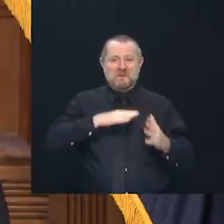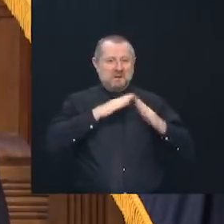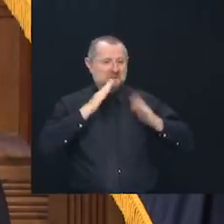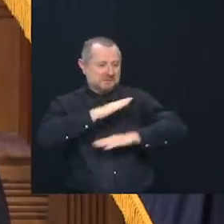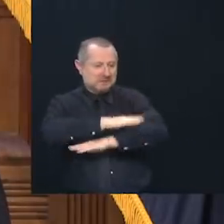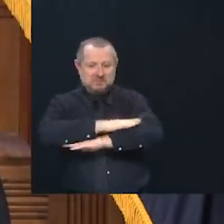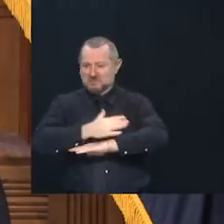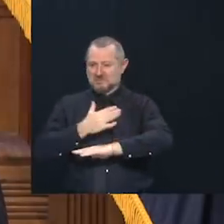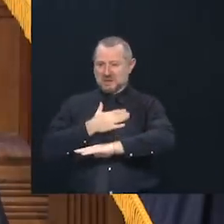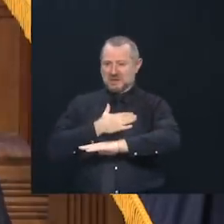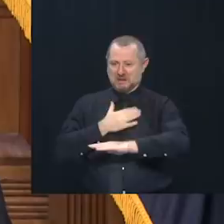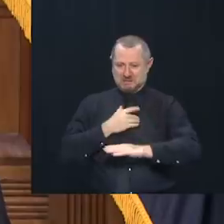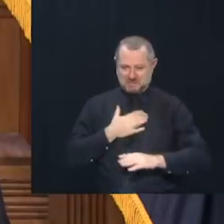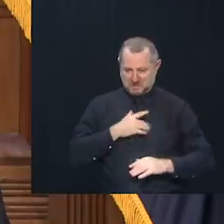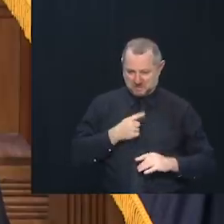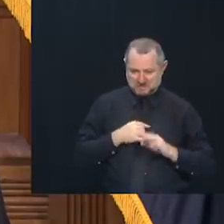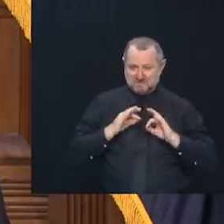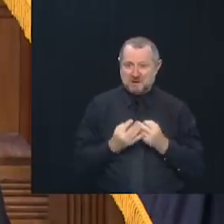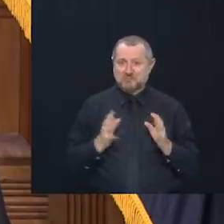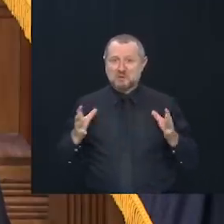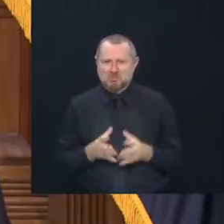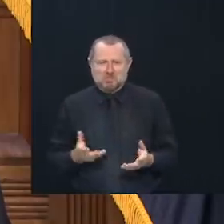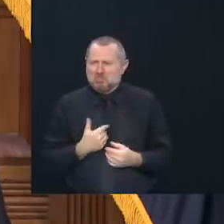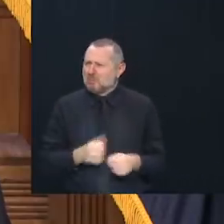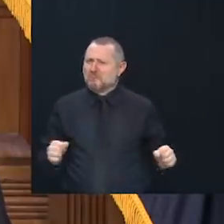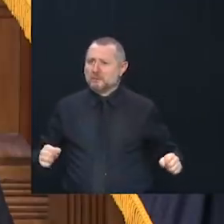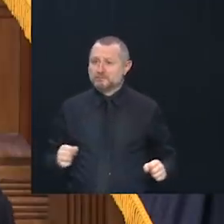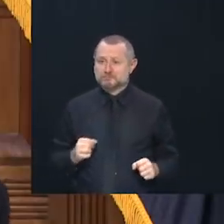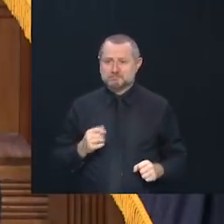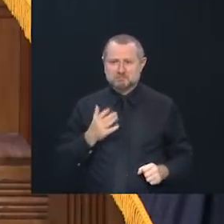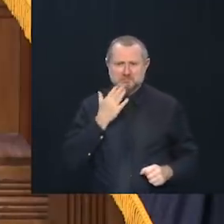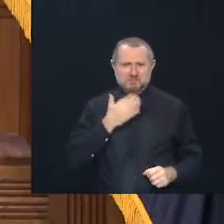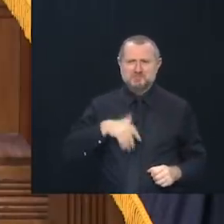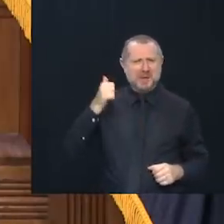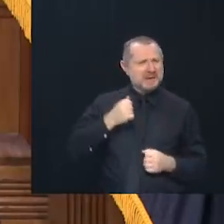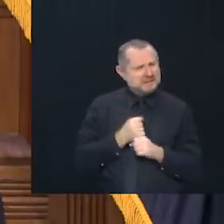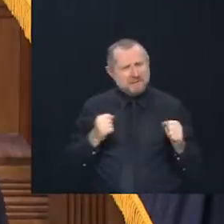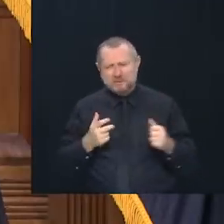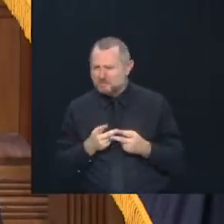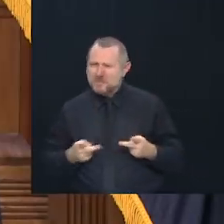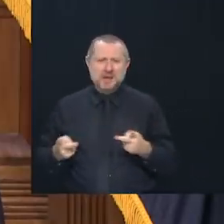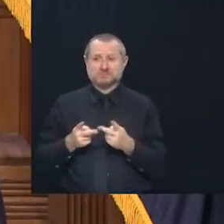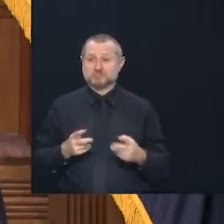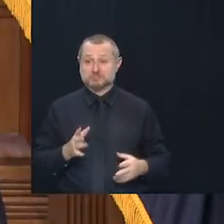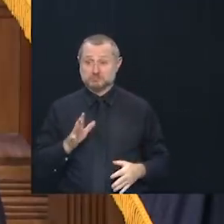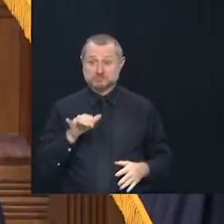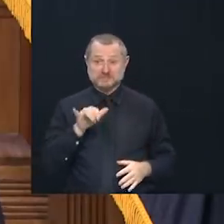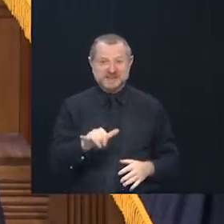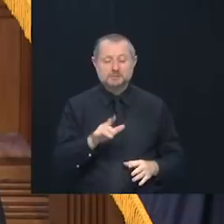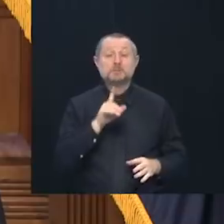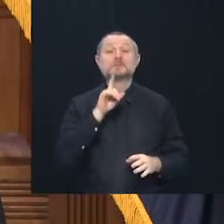family. It can't be any safer than that. That's a dangerous situation.